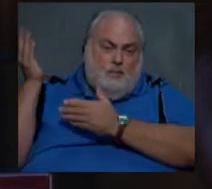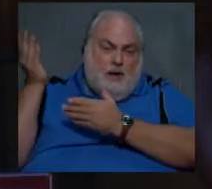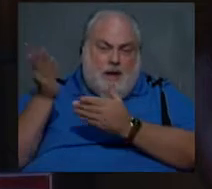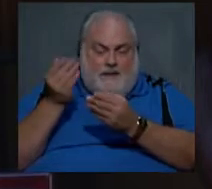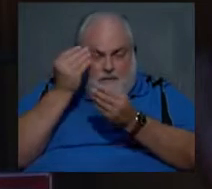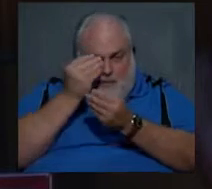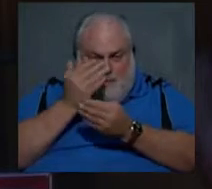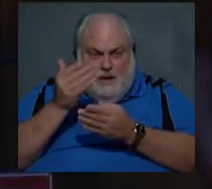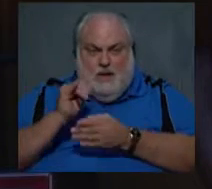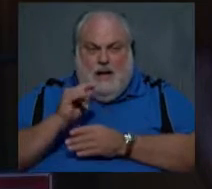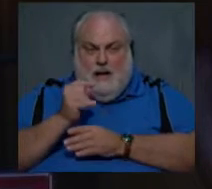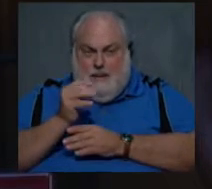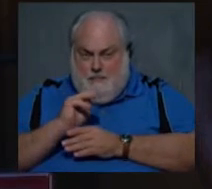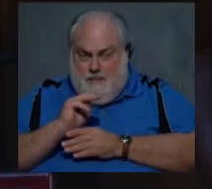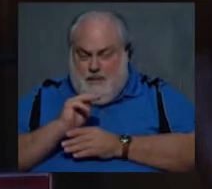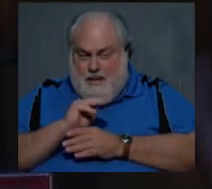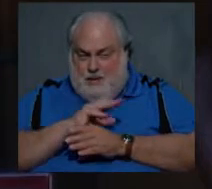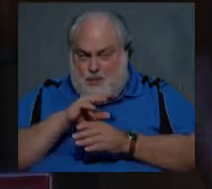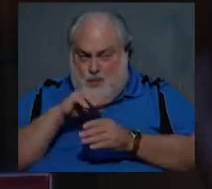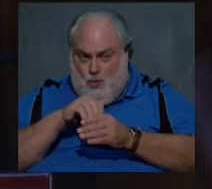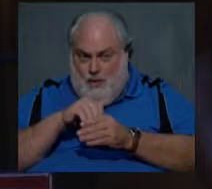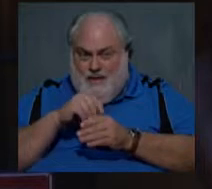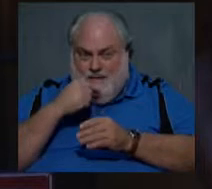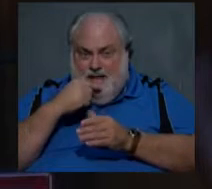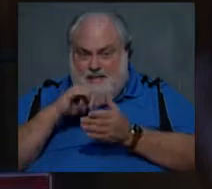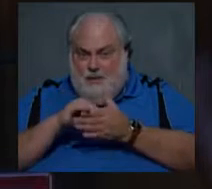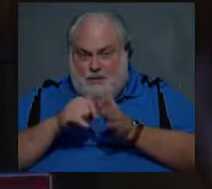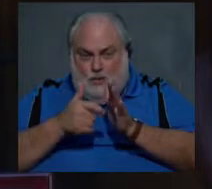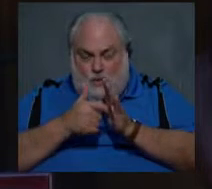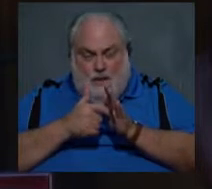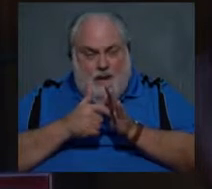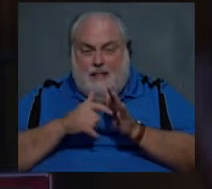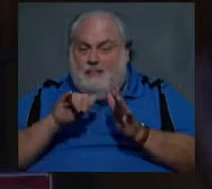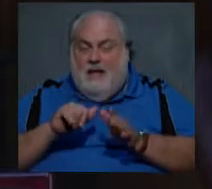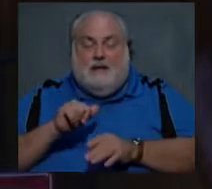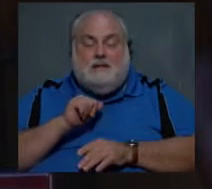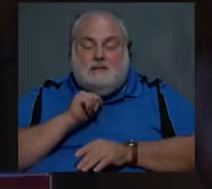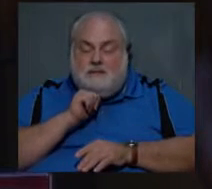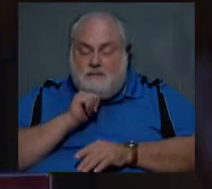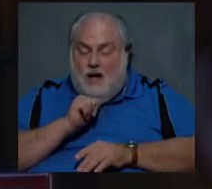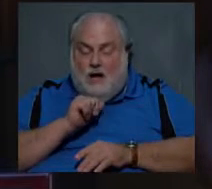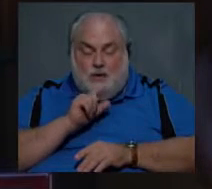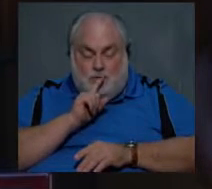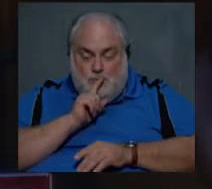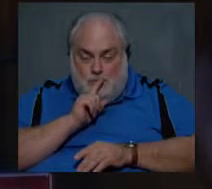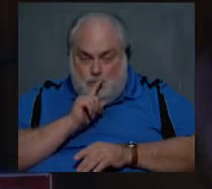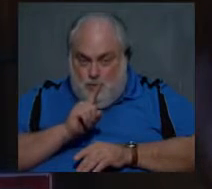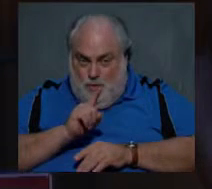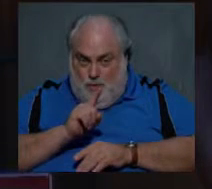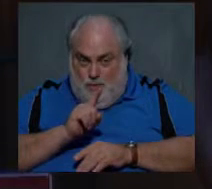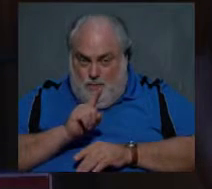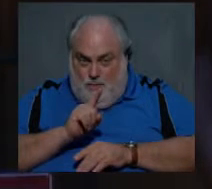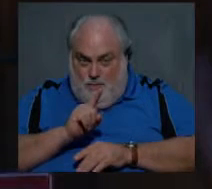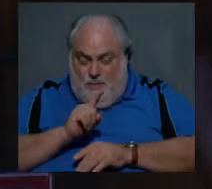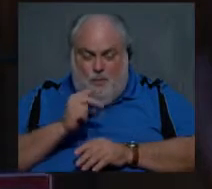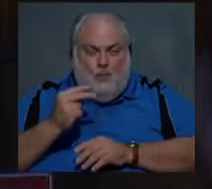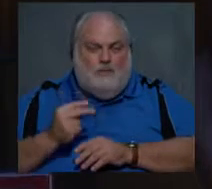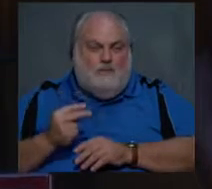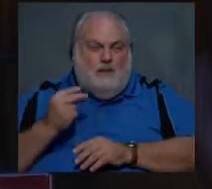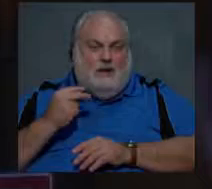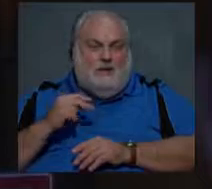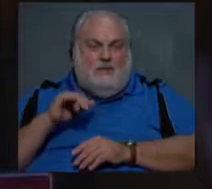item and saying that was a condition. That's not true, to my understanding. Well, let's reflect on that,